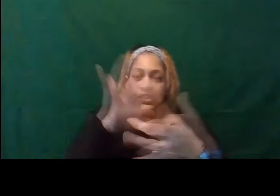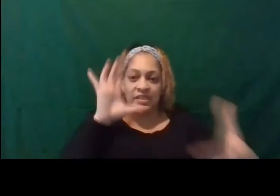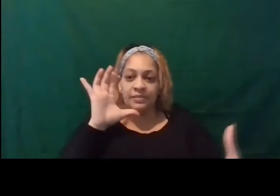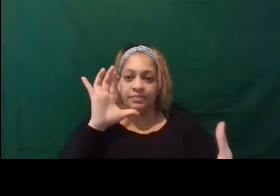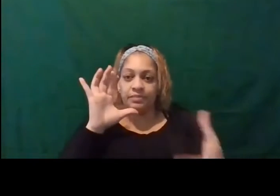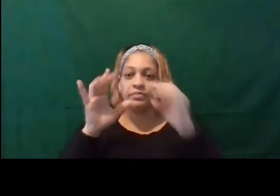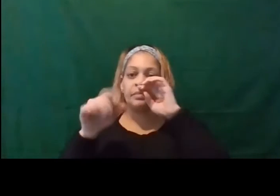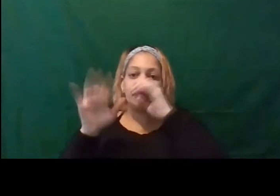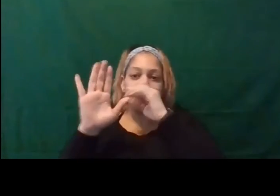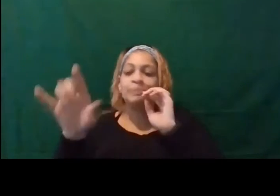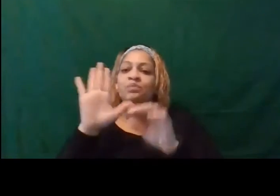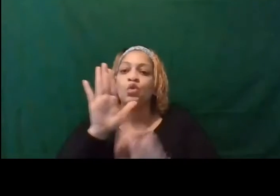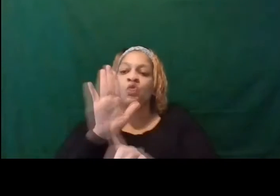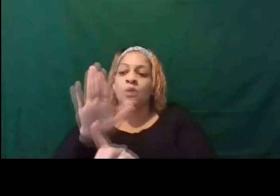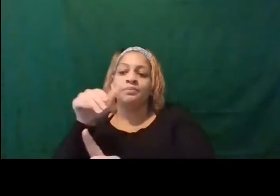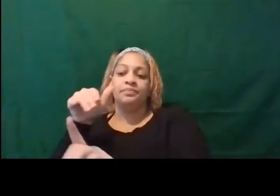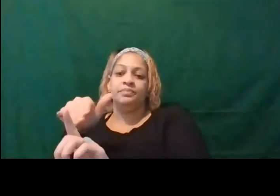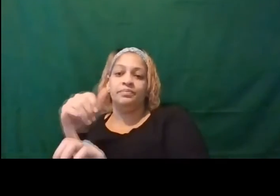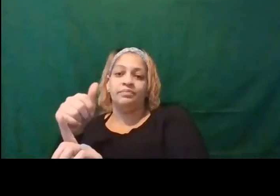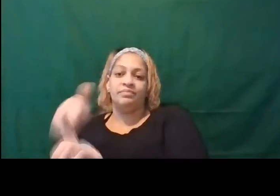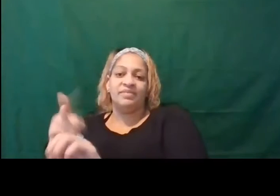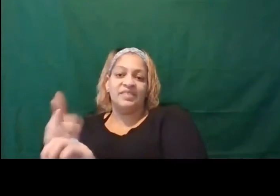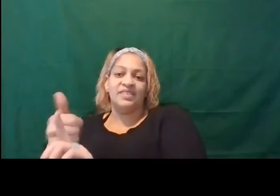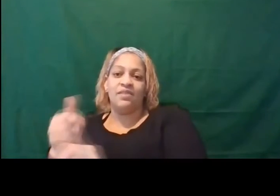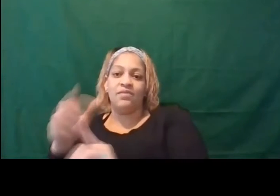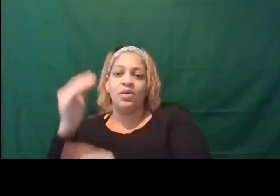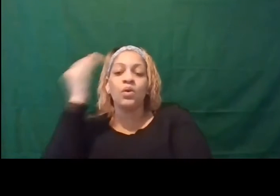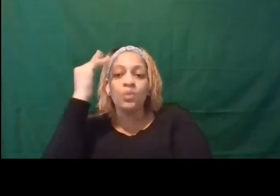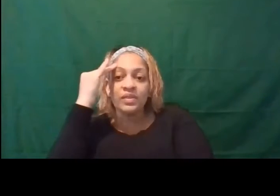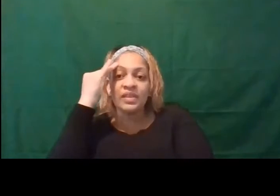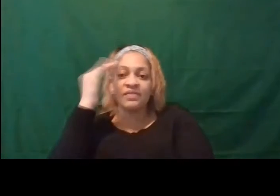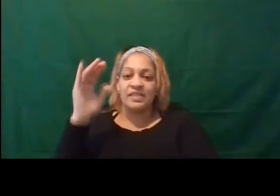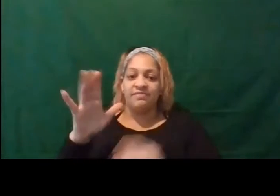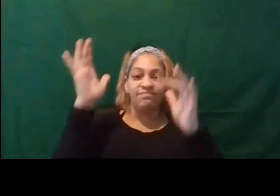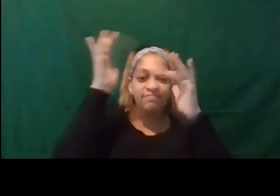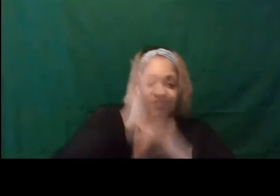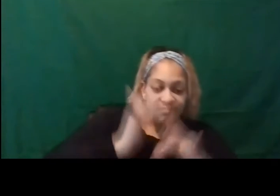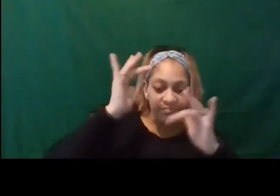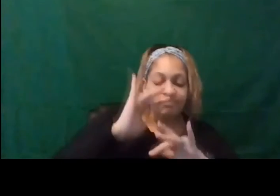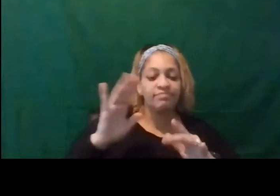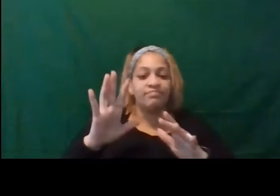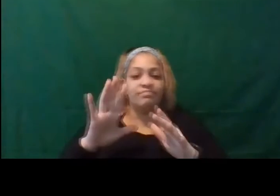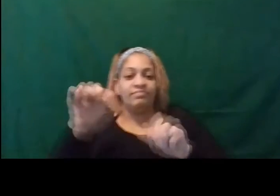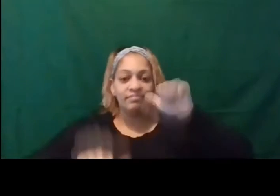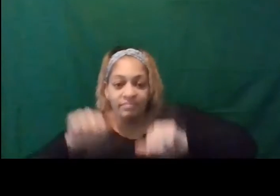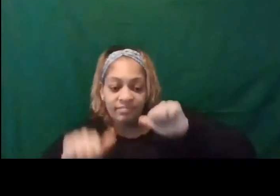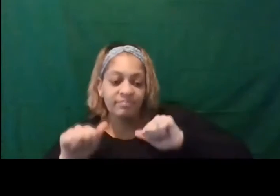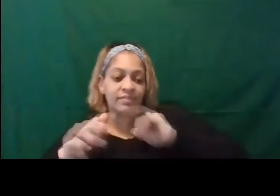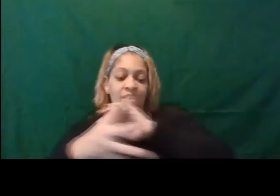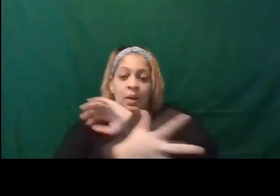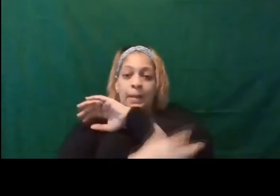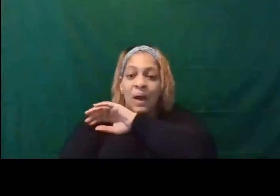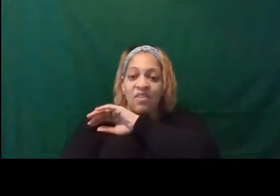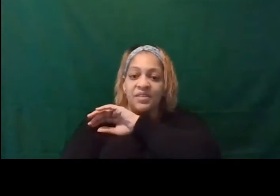aware of the sickness, doubt, and poverty in a way where we are not being aware of our truth.